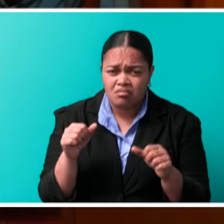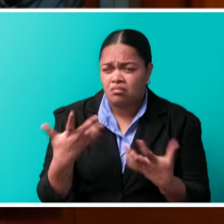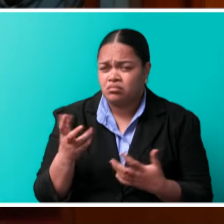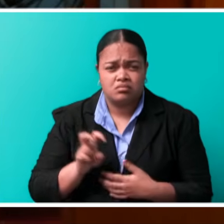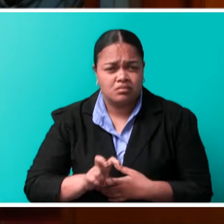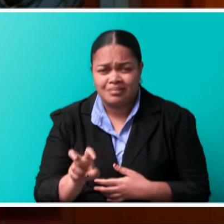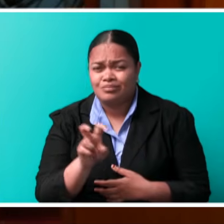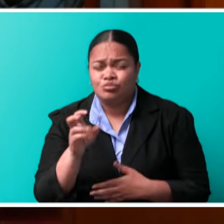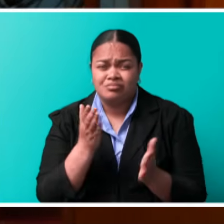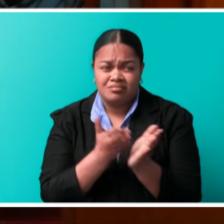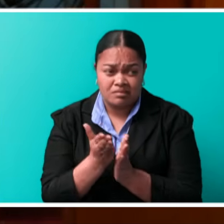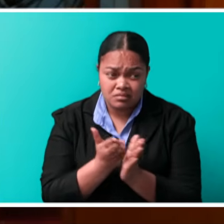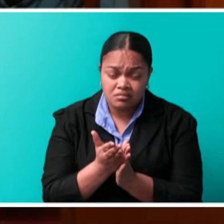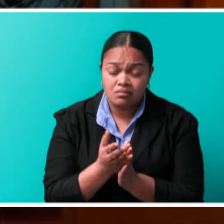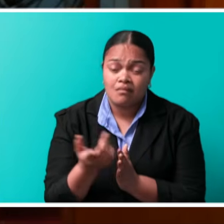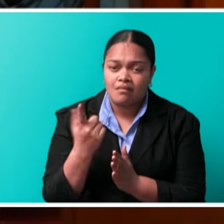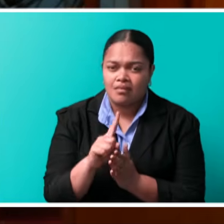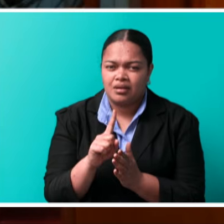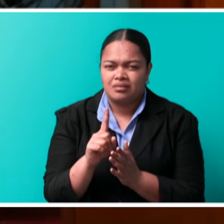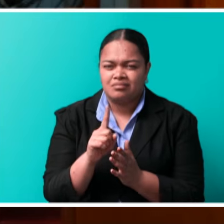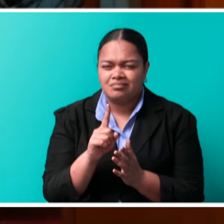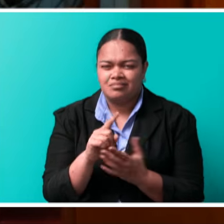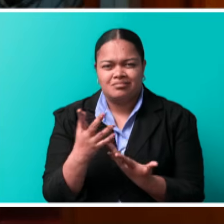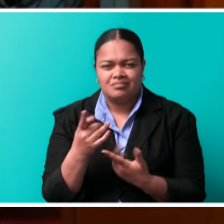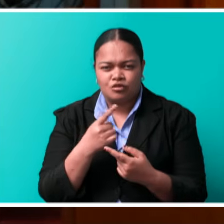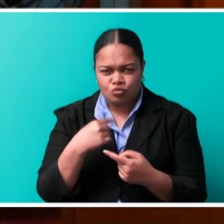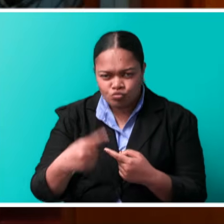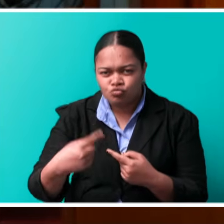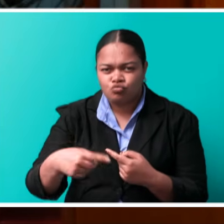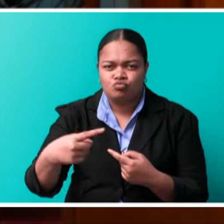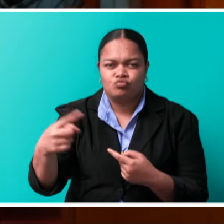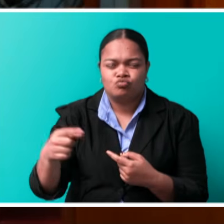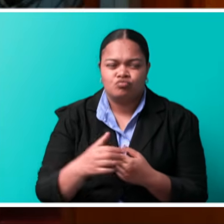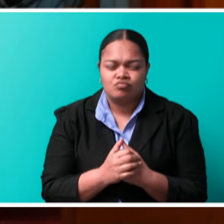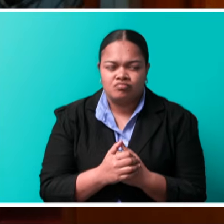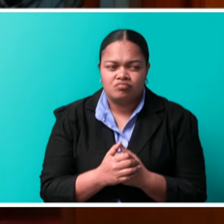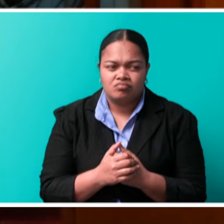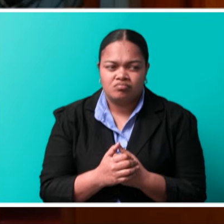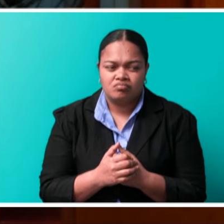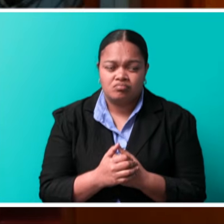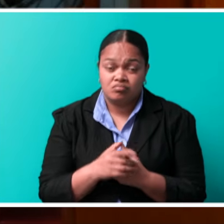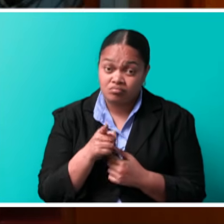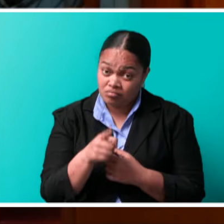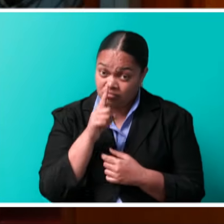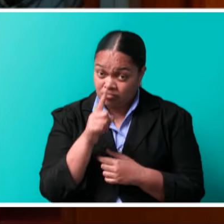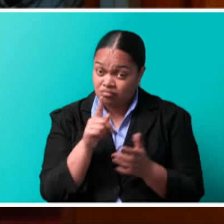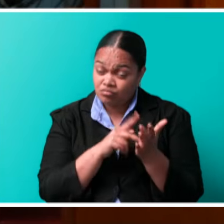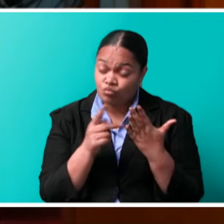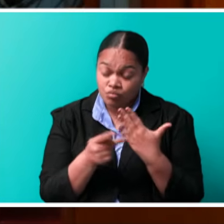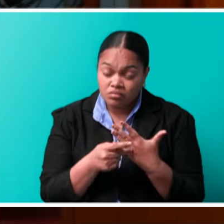services, and supply chains. It is envisioned that these projects will